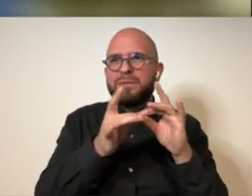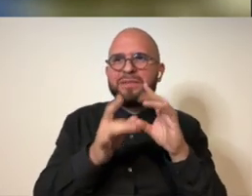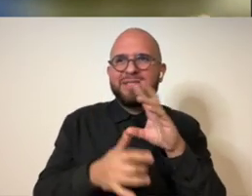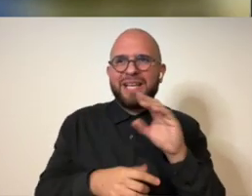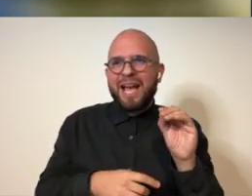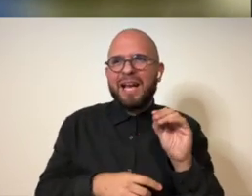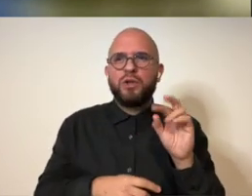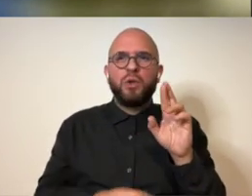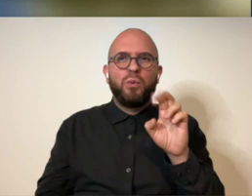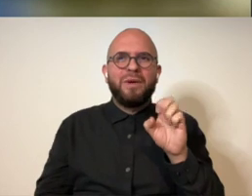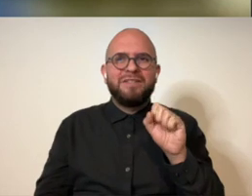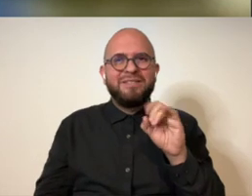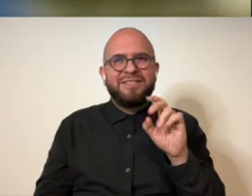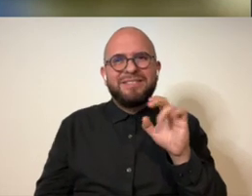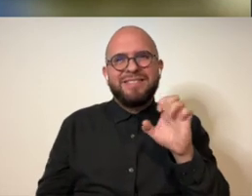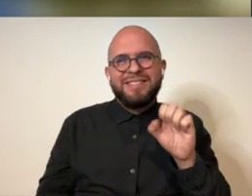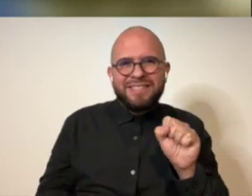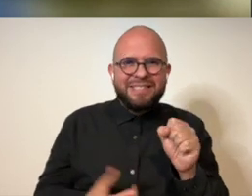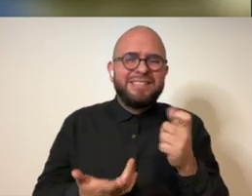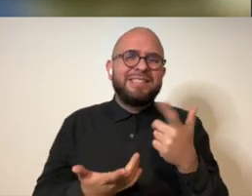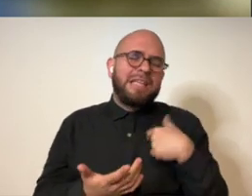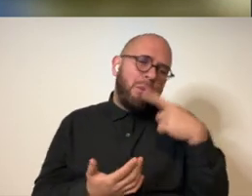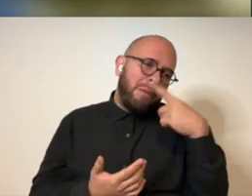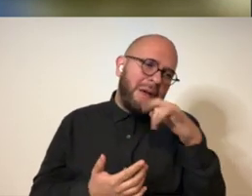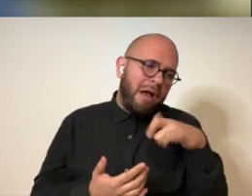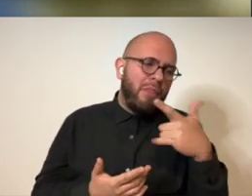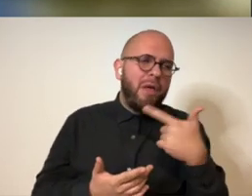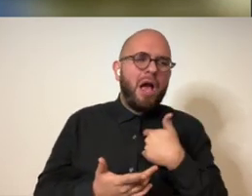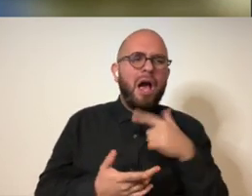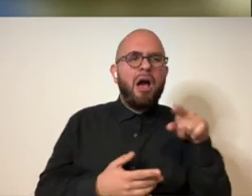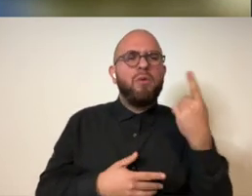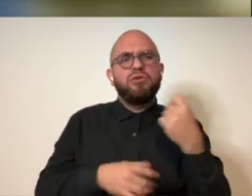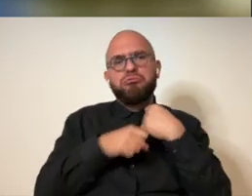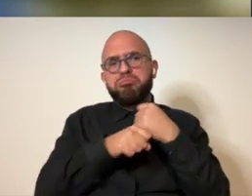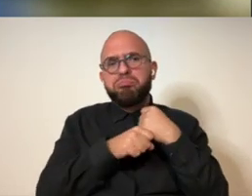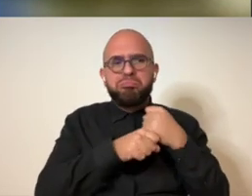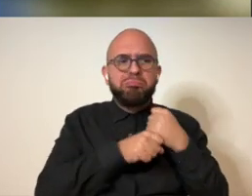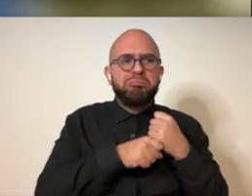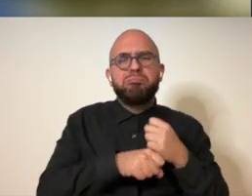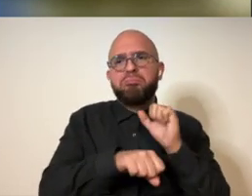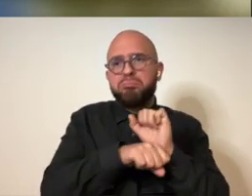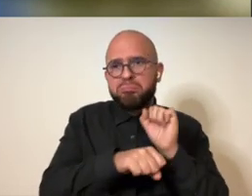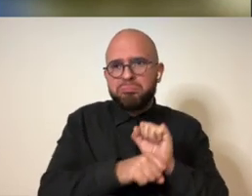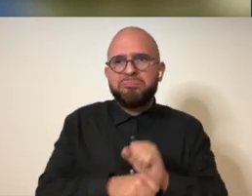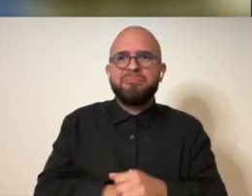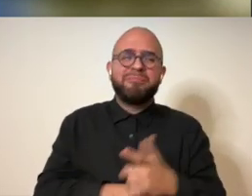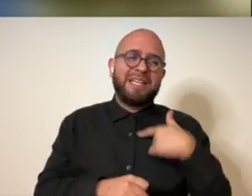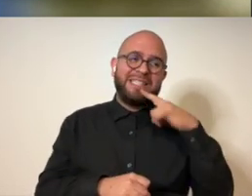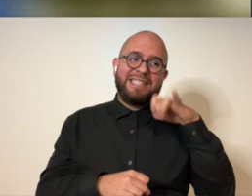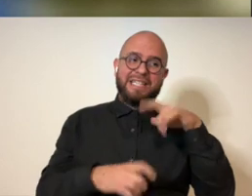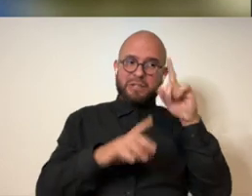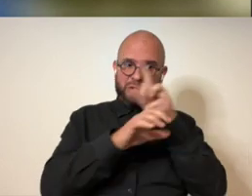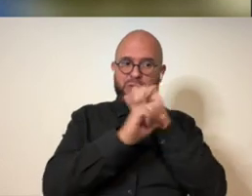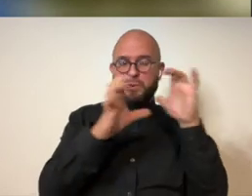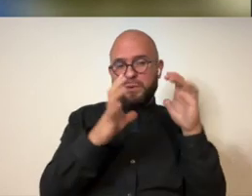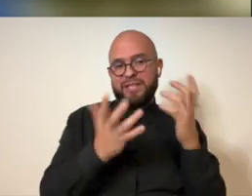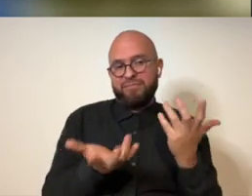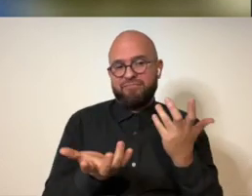also applying to different like fellowships and residencies. I wouldn't mind residency hopping for a little while and just continuing to make